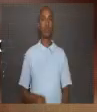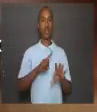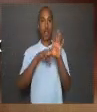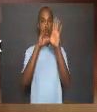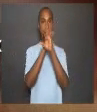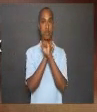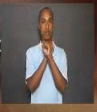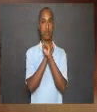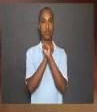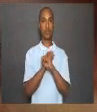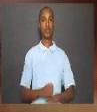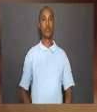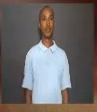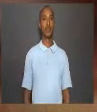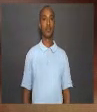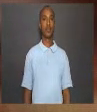Time's up.